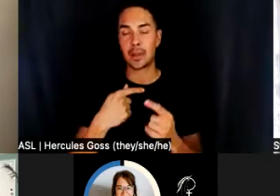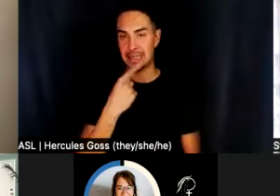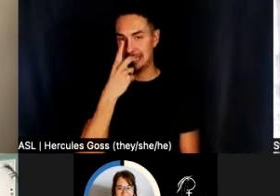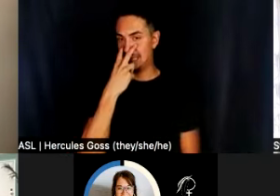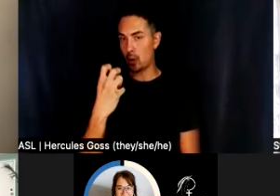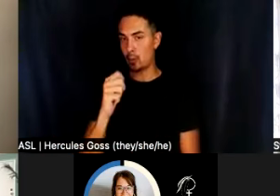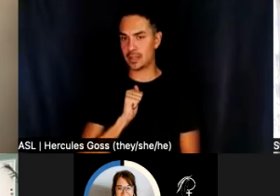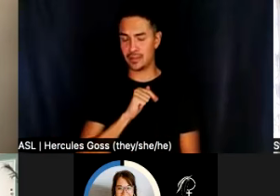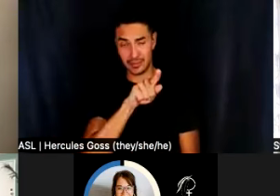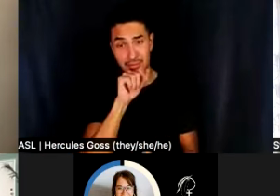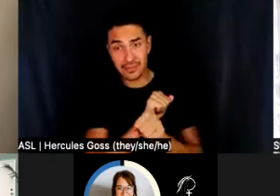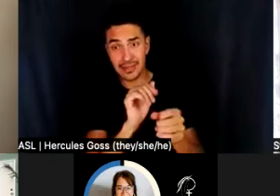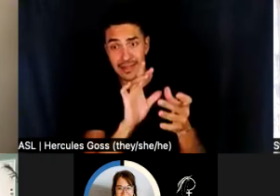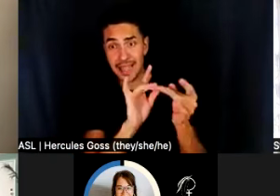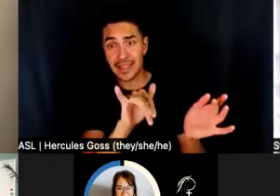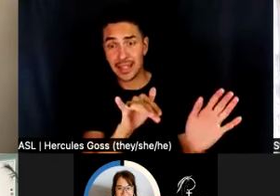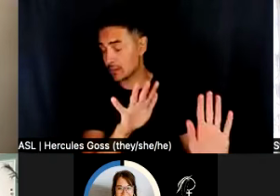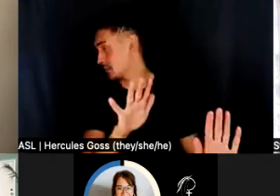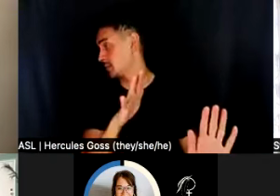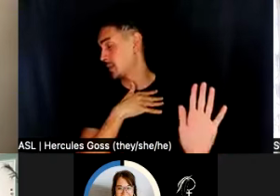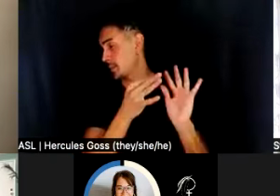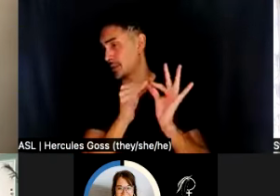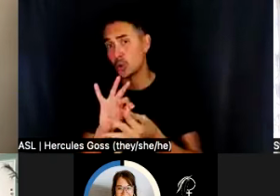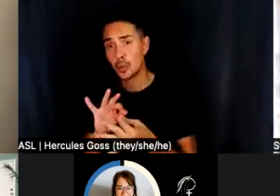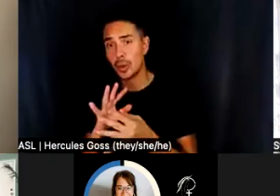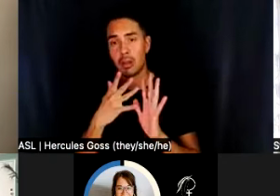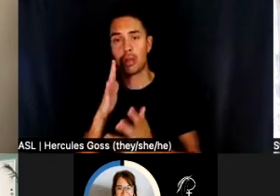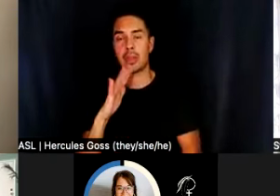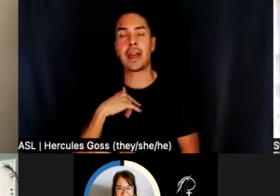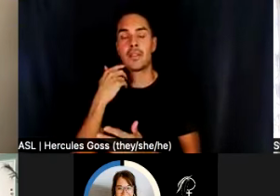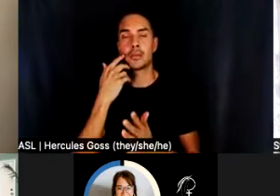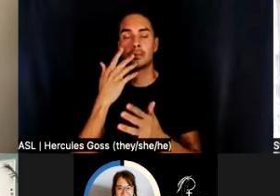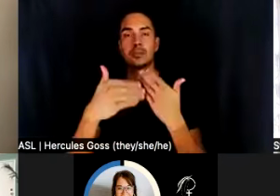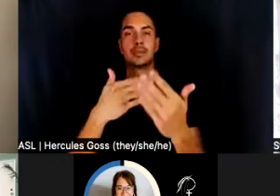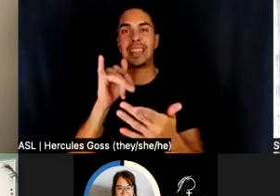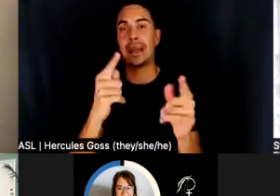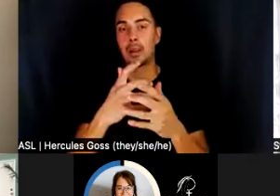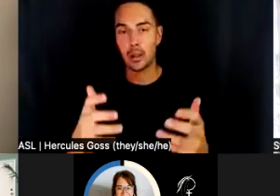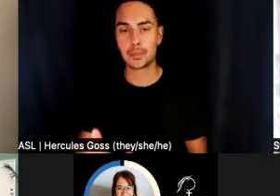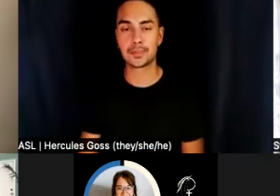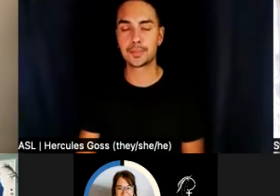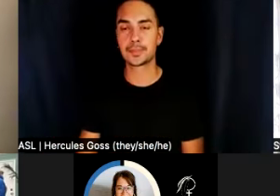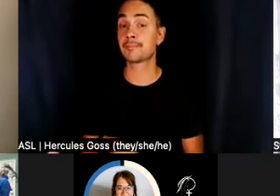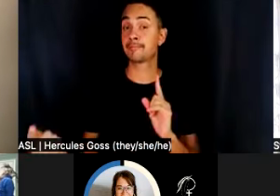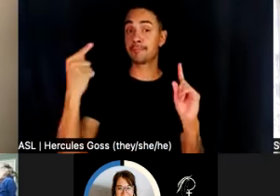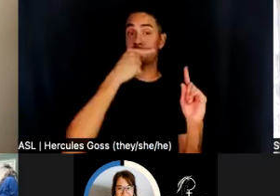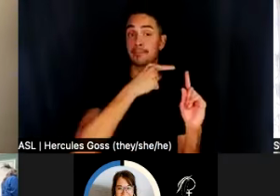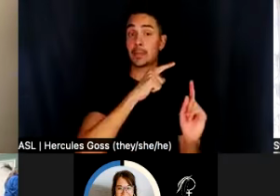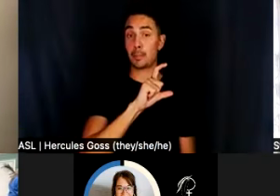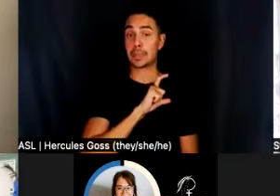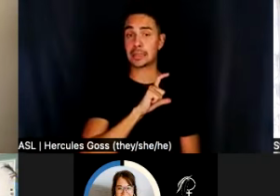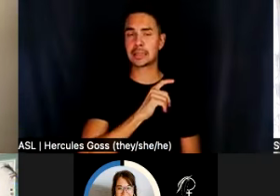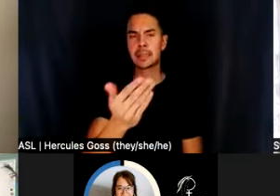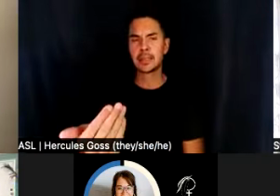Right. The comment about the experience with law enforcement, I wonder, could you drop in the chat how